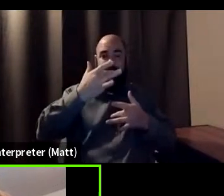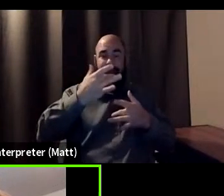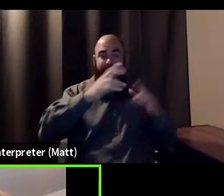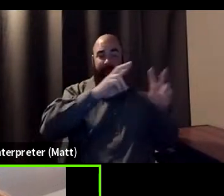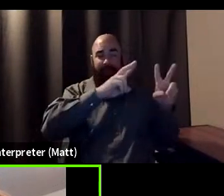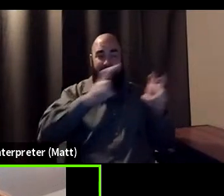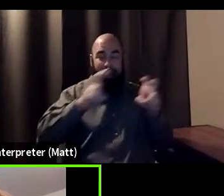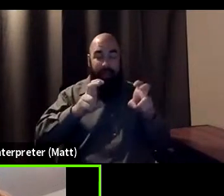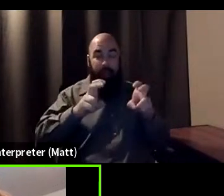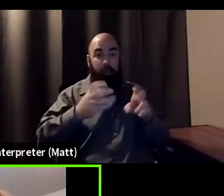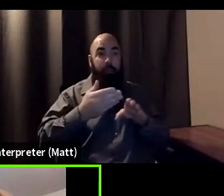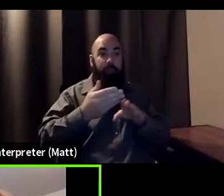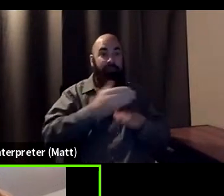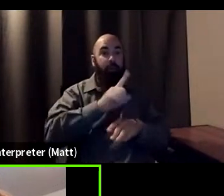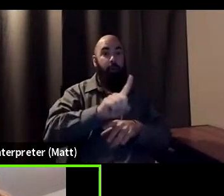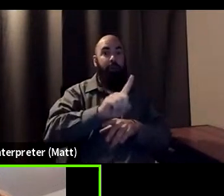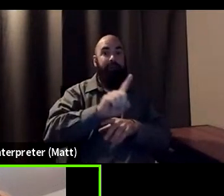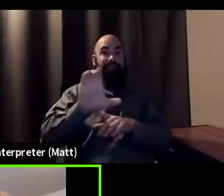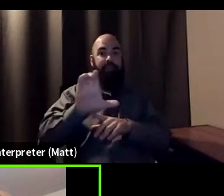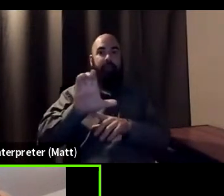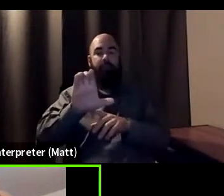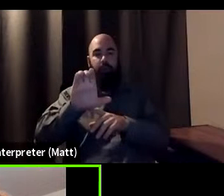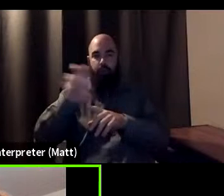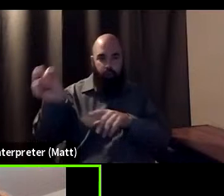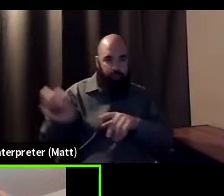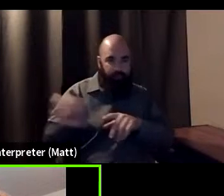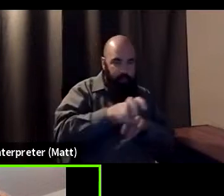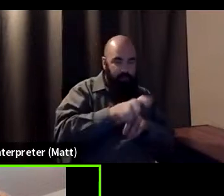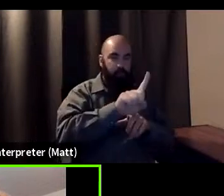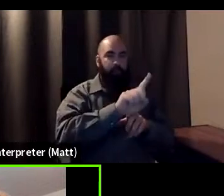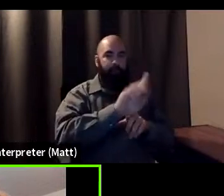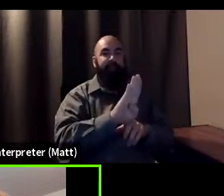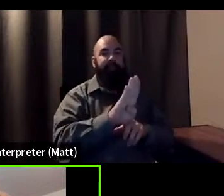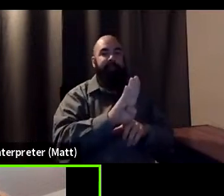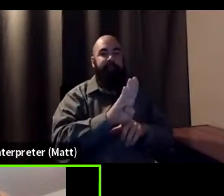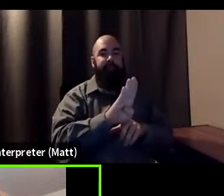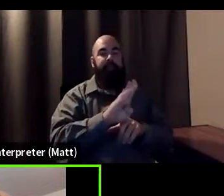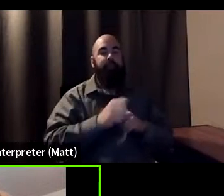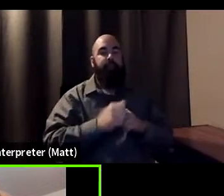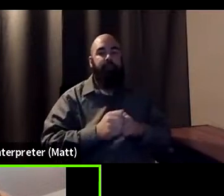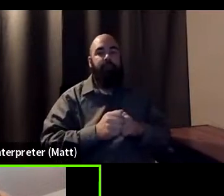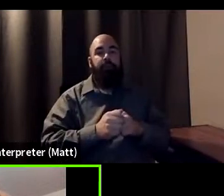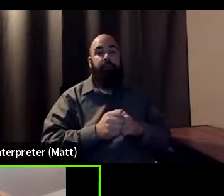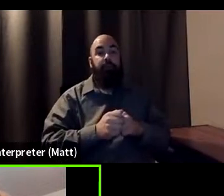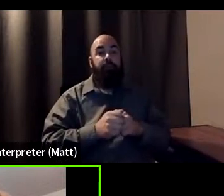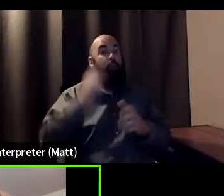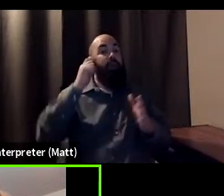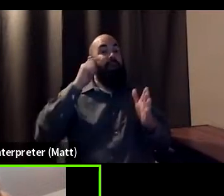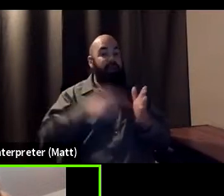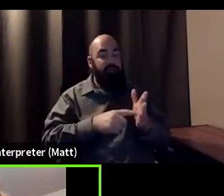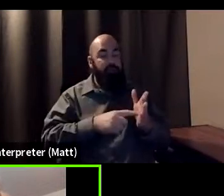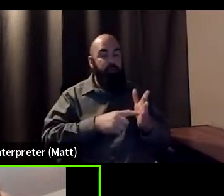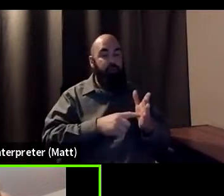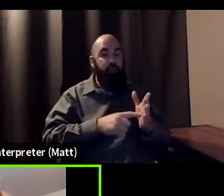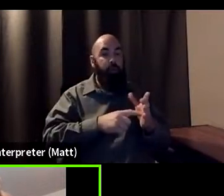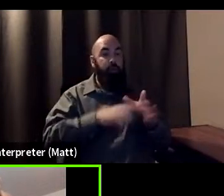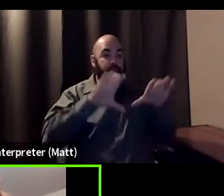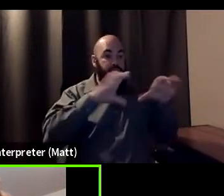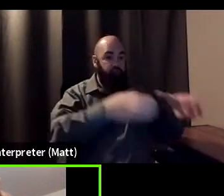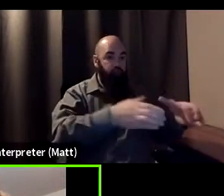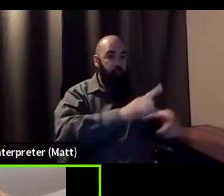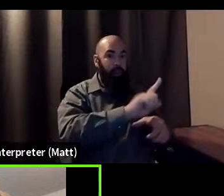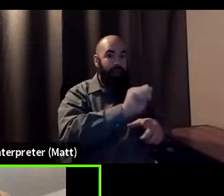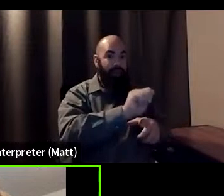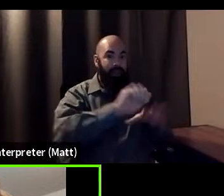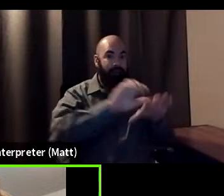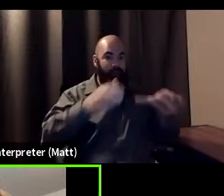So when you look at 1B, the phases 1A and 1B, that's about half the population of the New River Valley, half the population